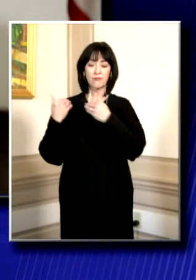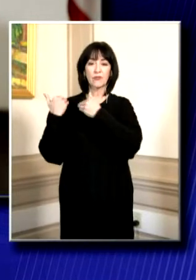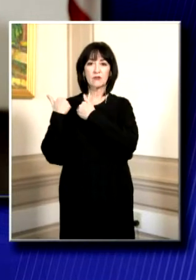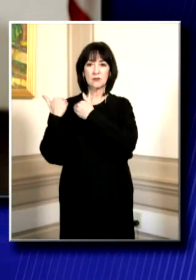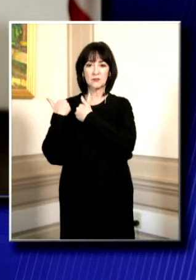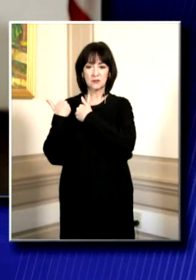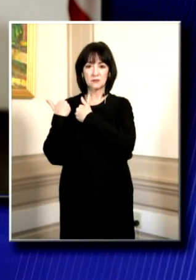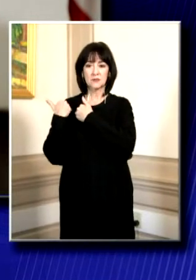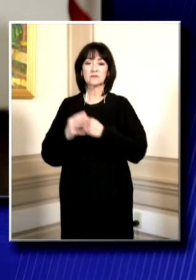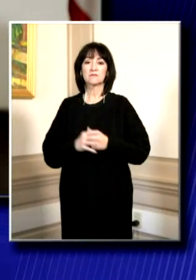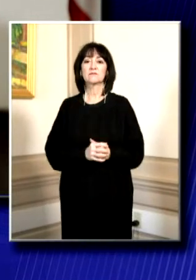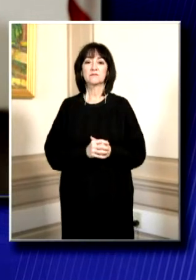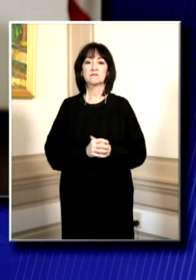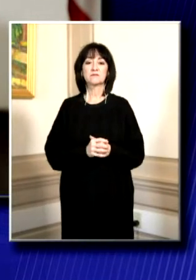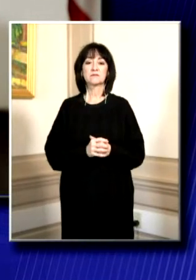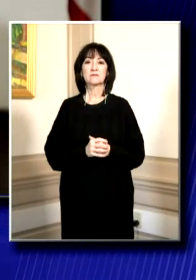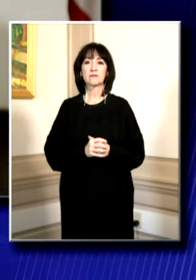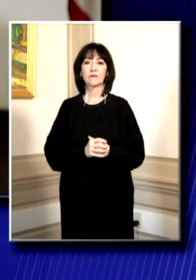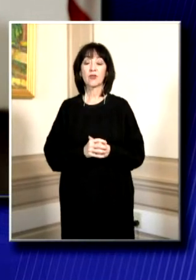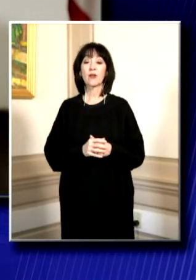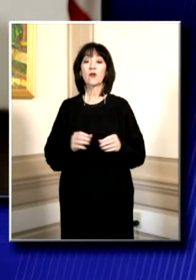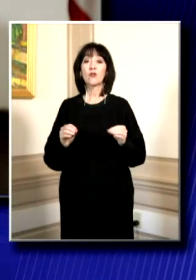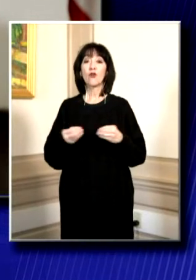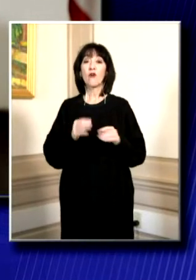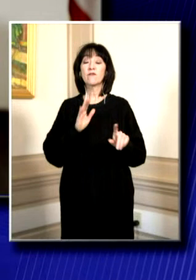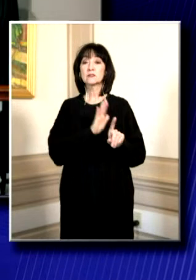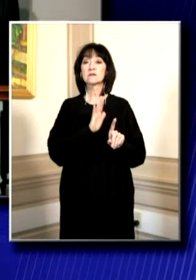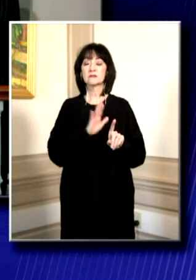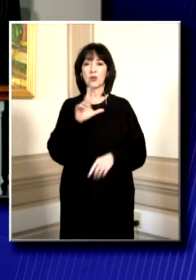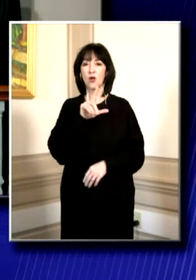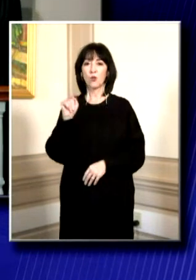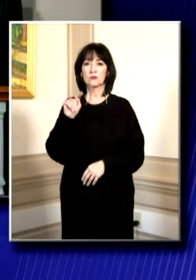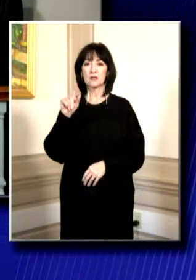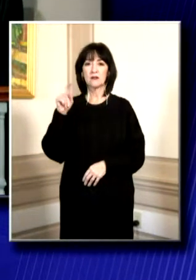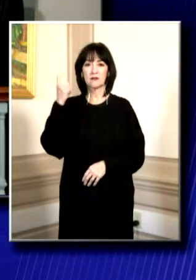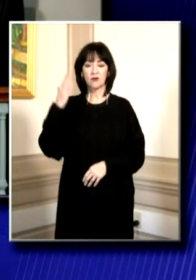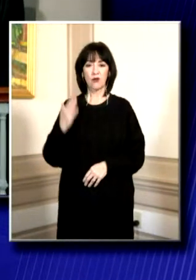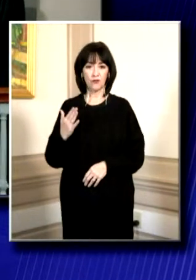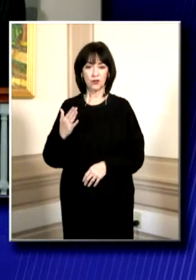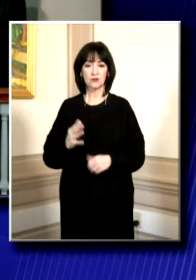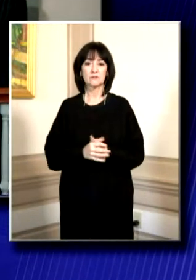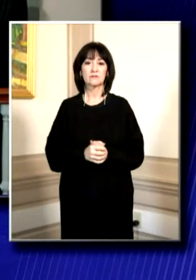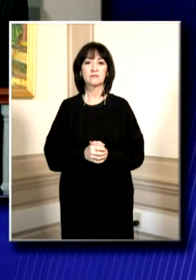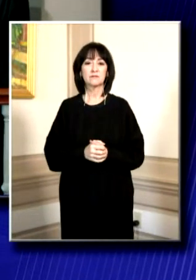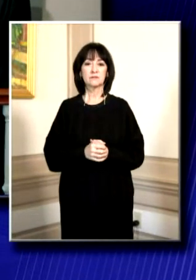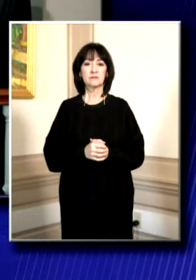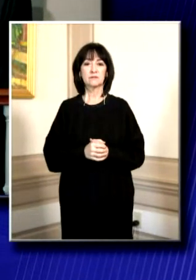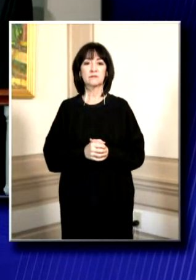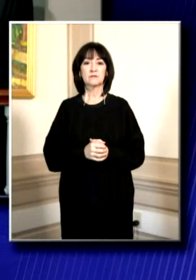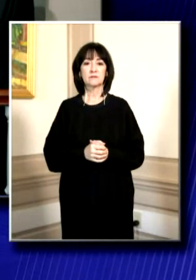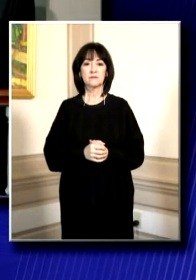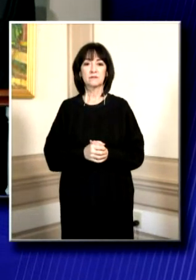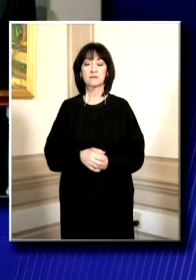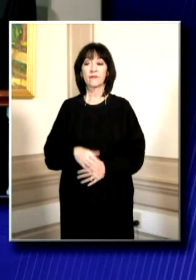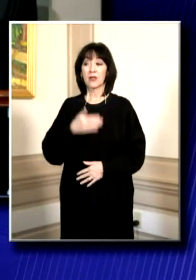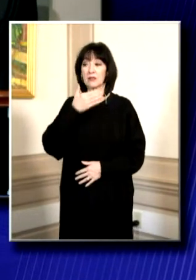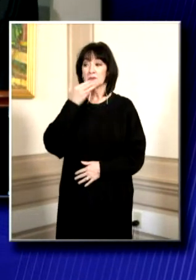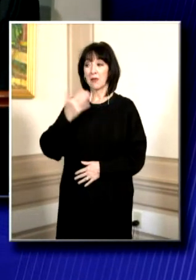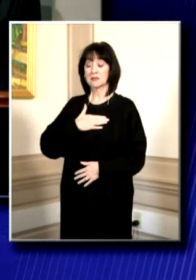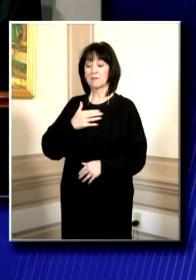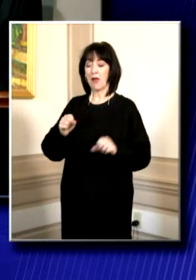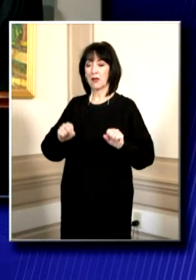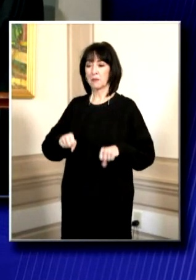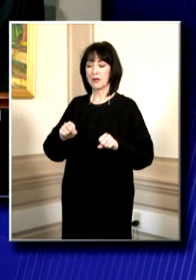responsibilities of the office of Lieutenant Governor of the office of Lieutenant Governor to the best of my ability, to the best of my